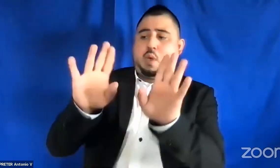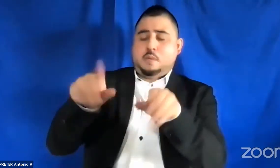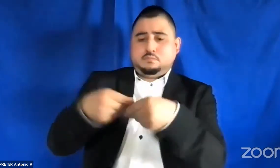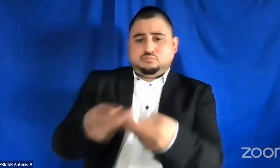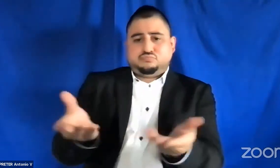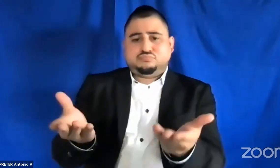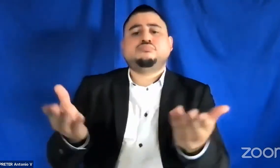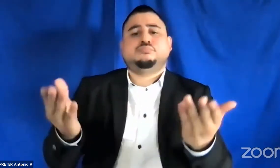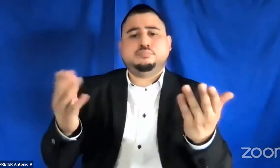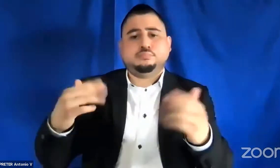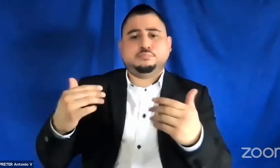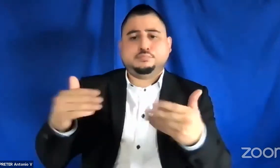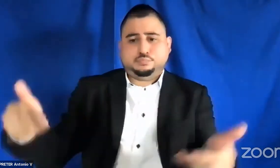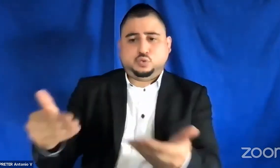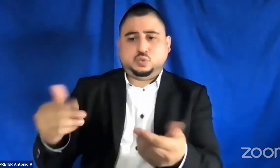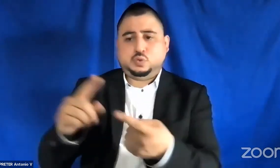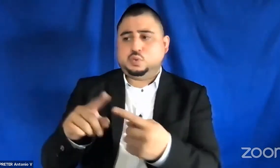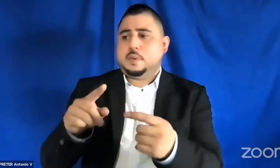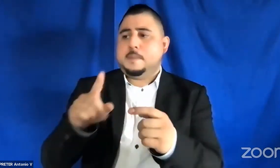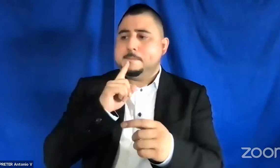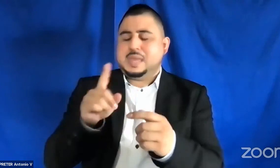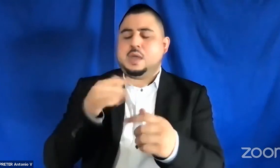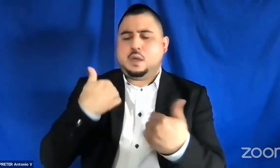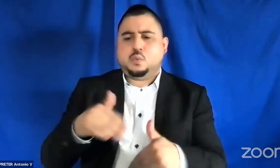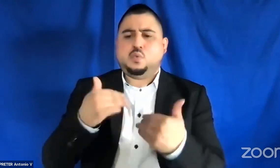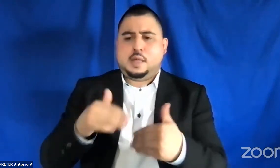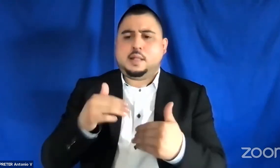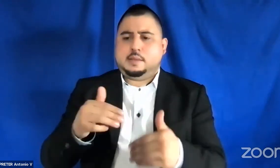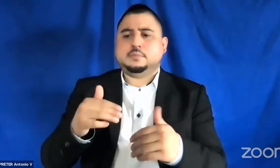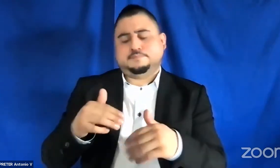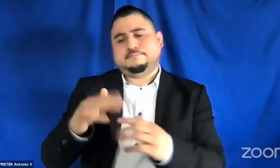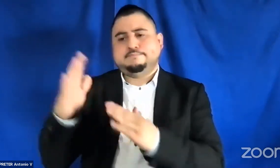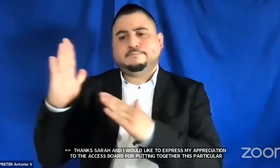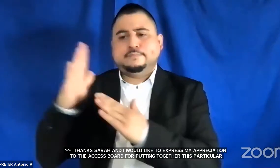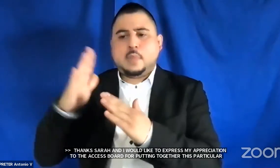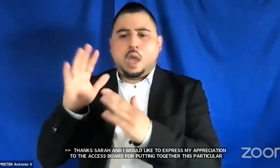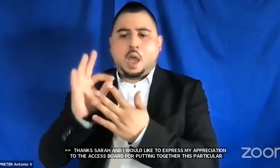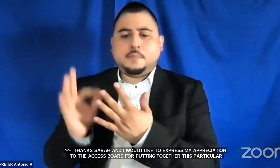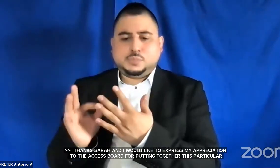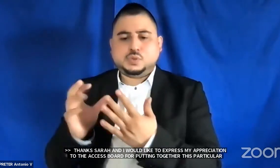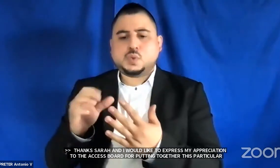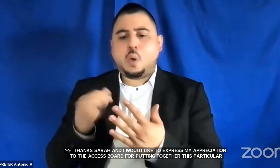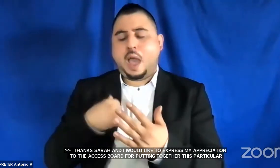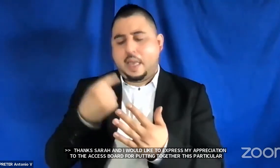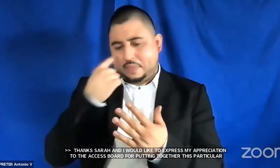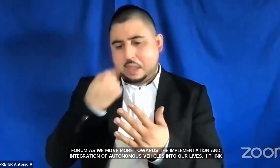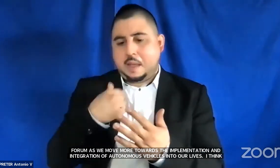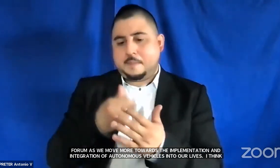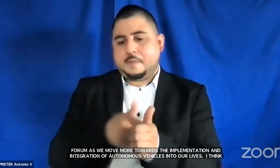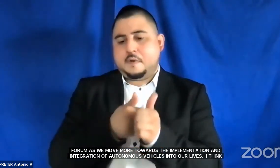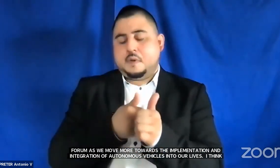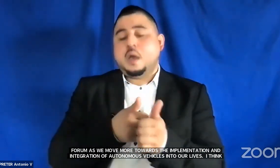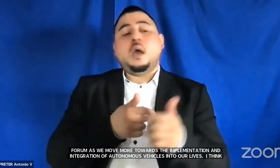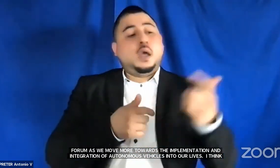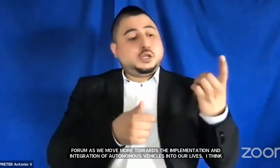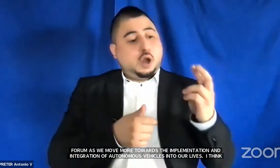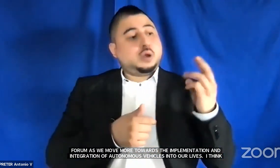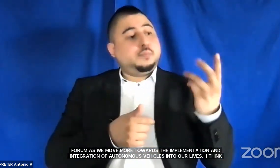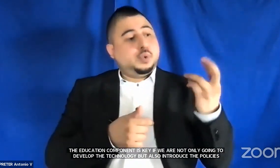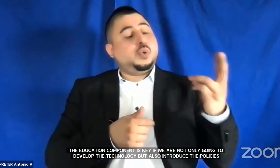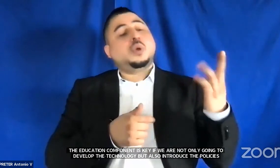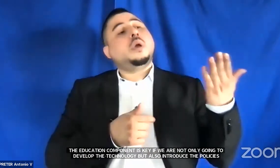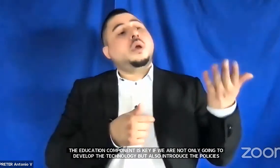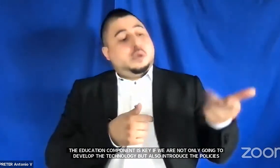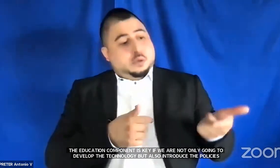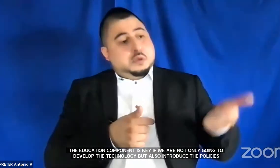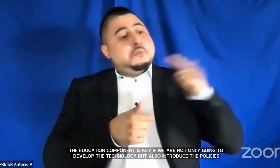necessary for it to be a viable option. And I'm really pleased that I'm following Dr. Brewer. I think that what I have to offer here